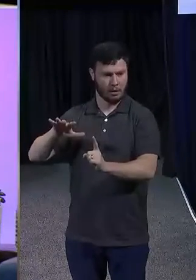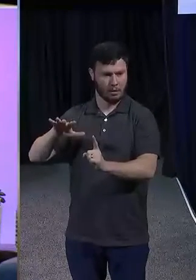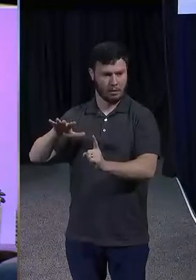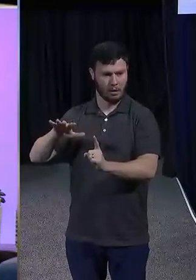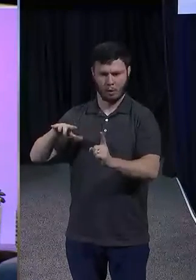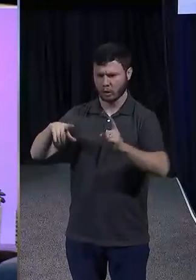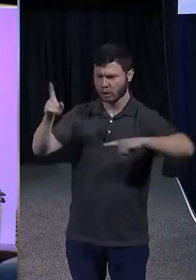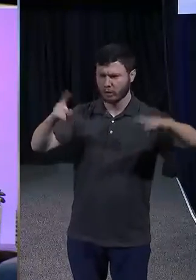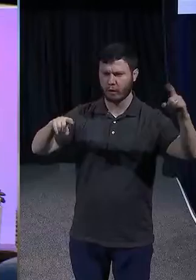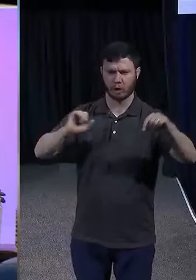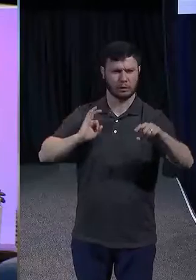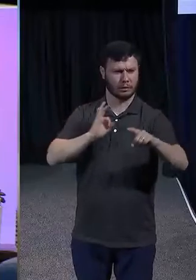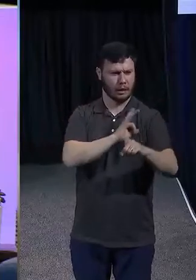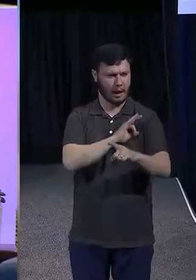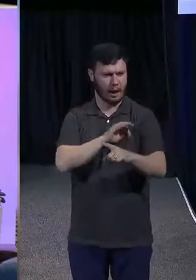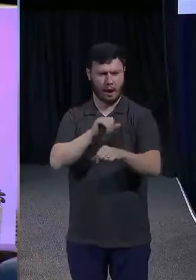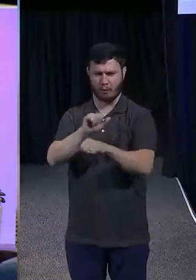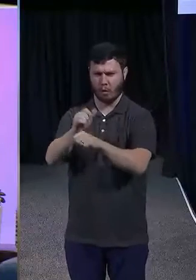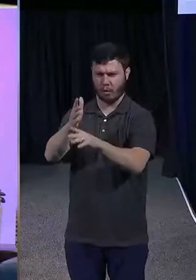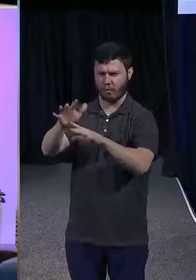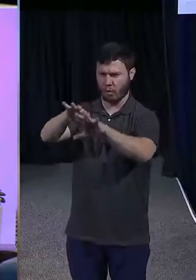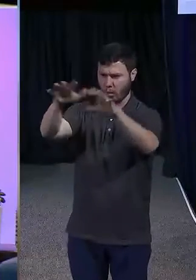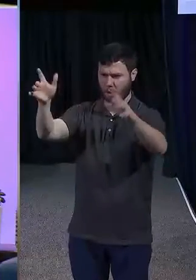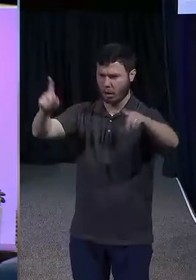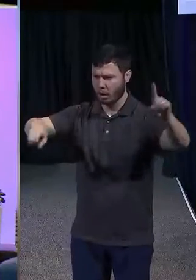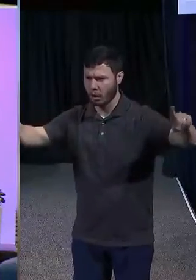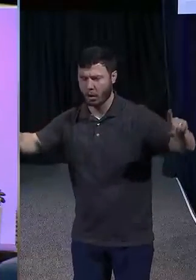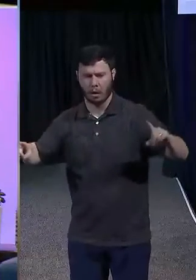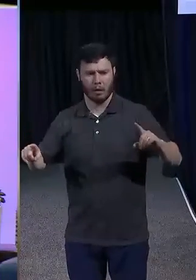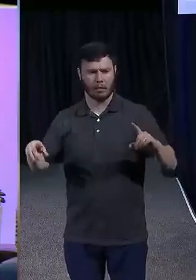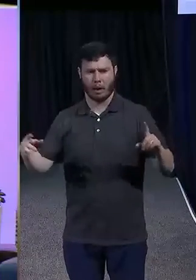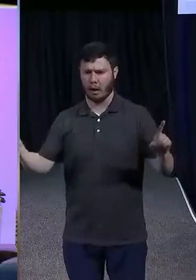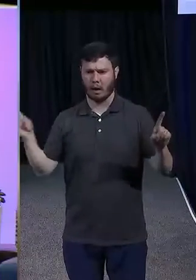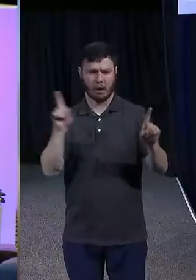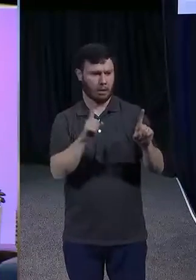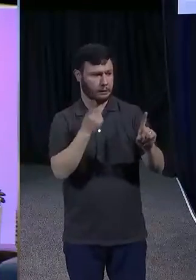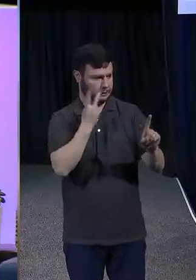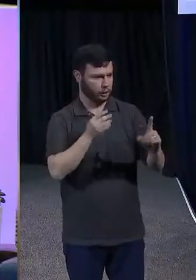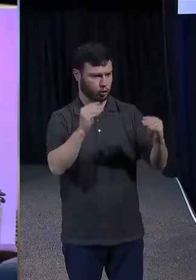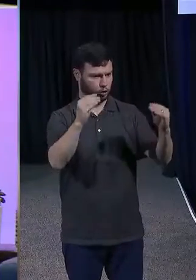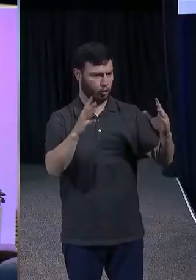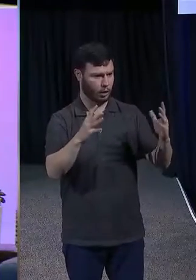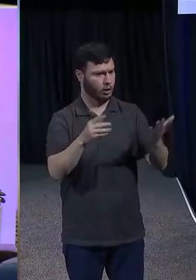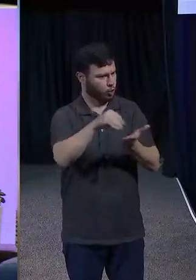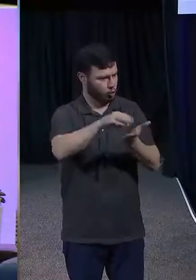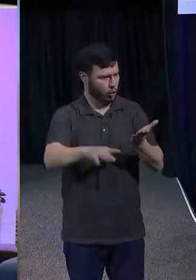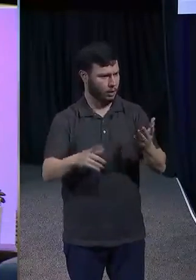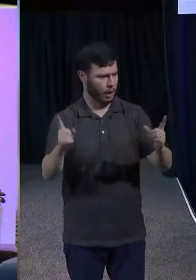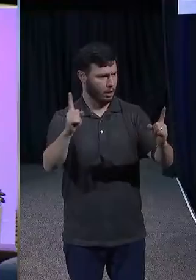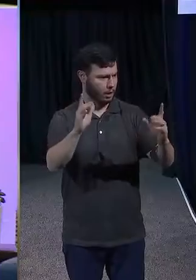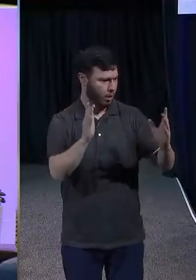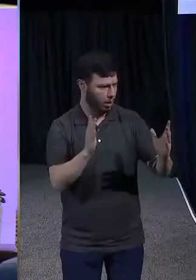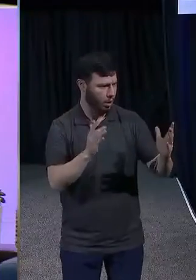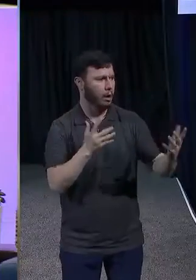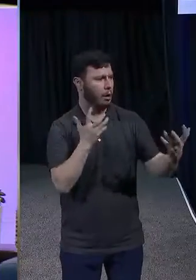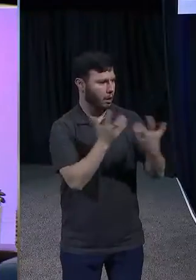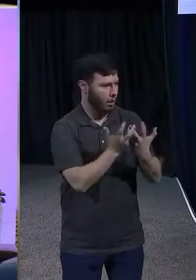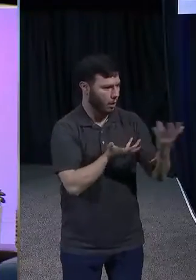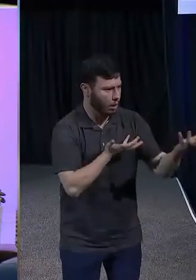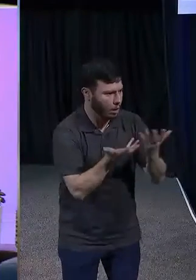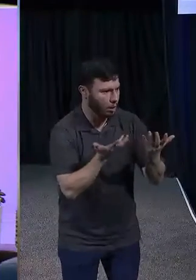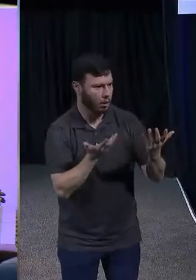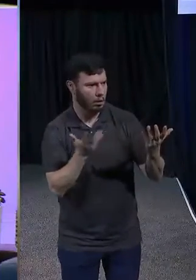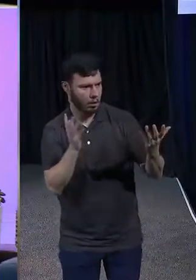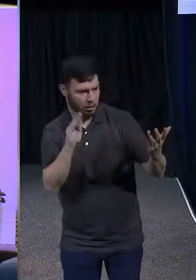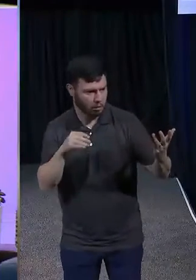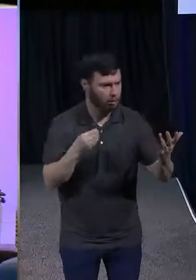diverse workforce there, meeting the students where they are, giving them an